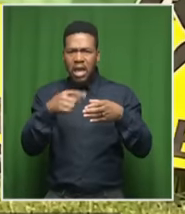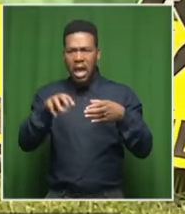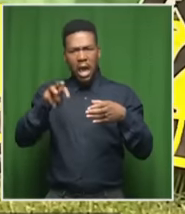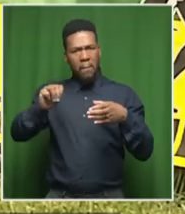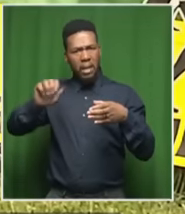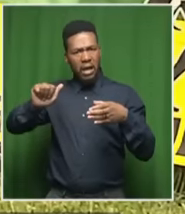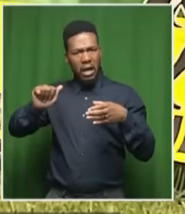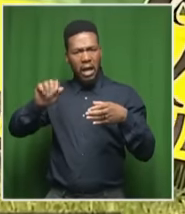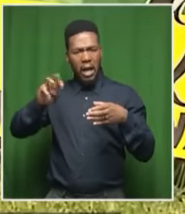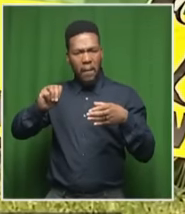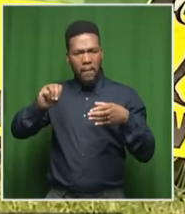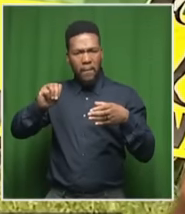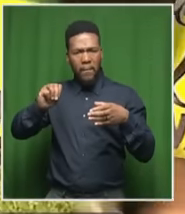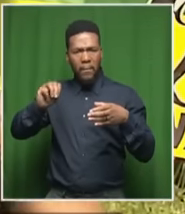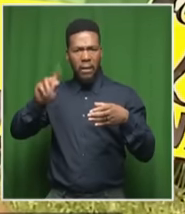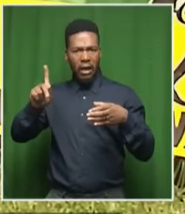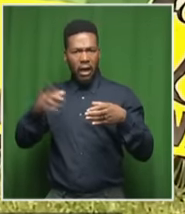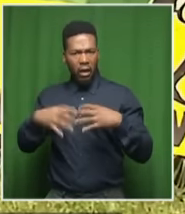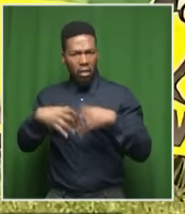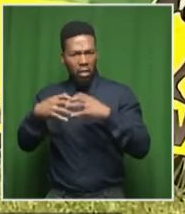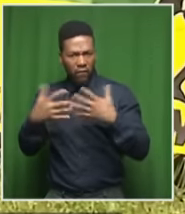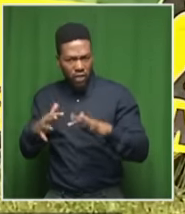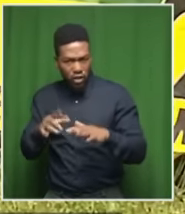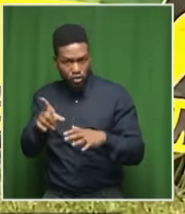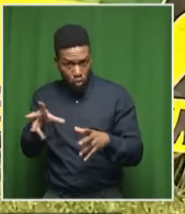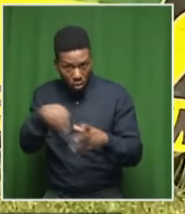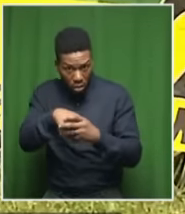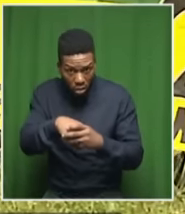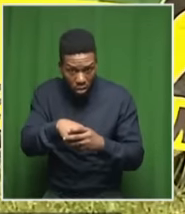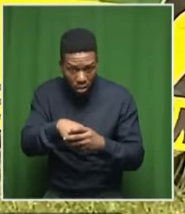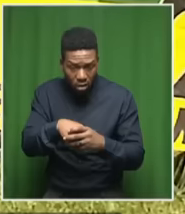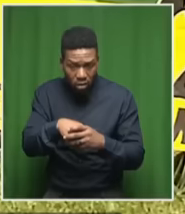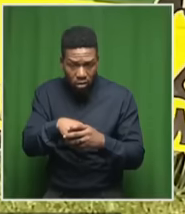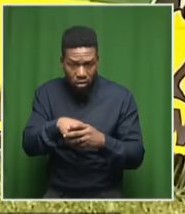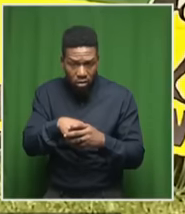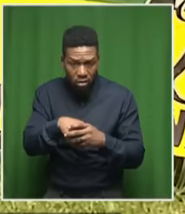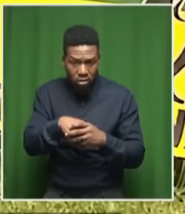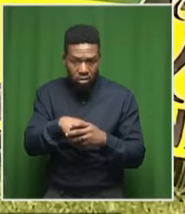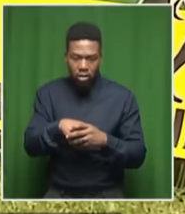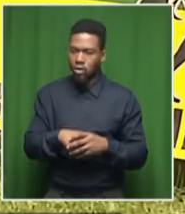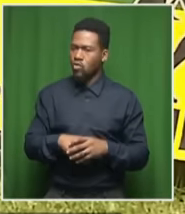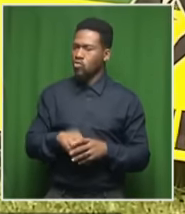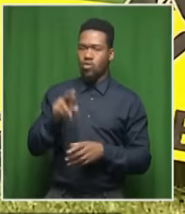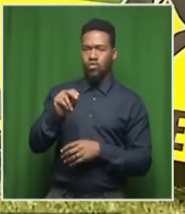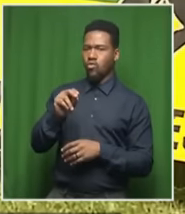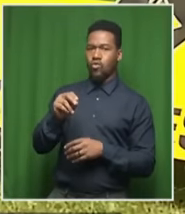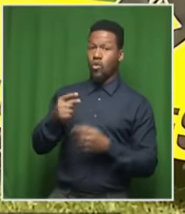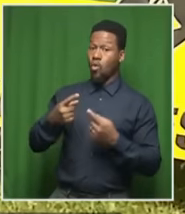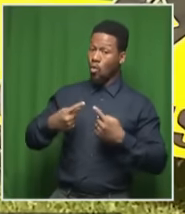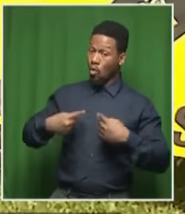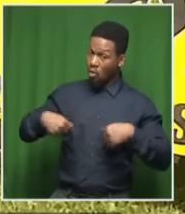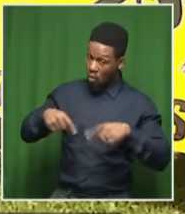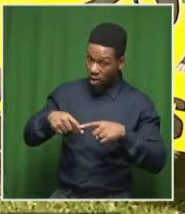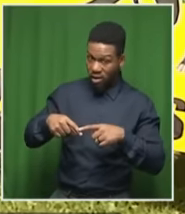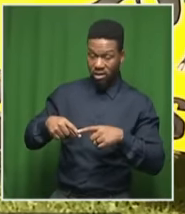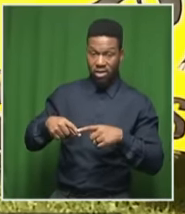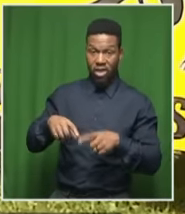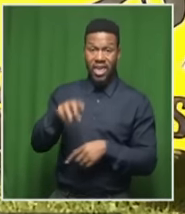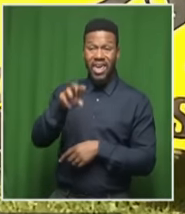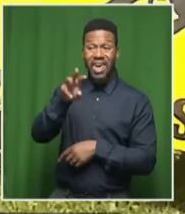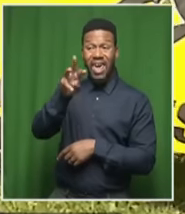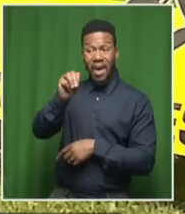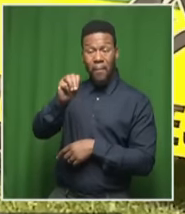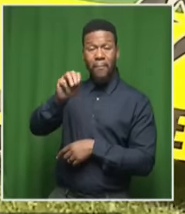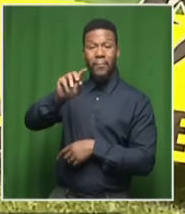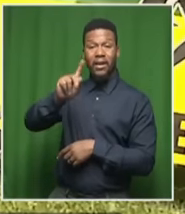the association at all linked to that? No. We are MKMVA. I saw posters